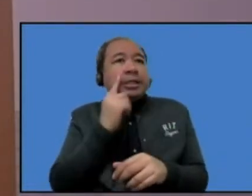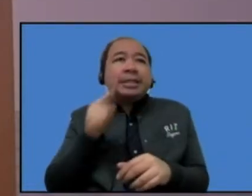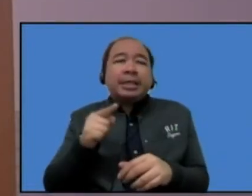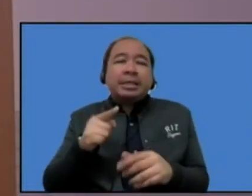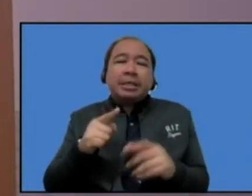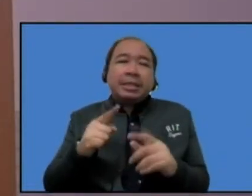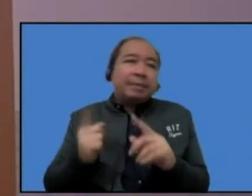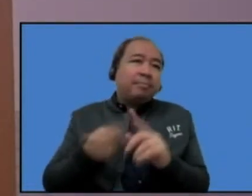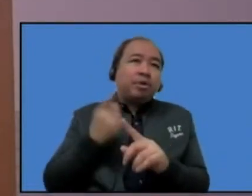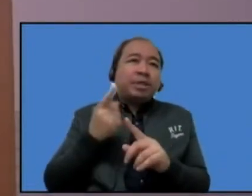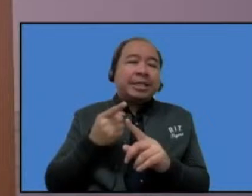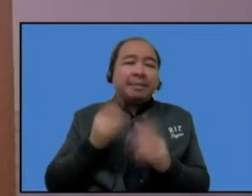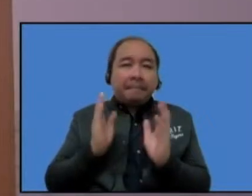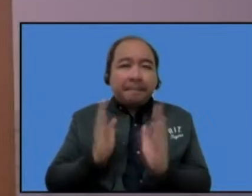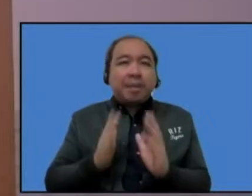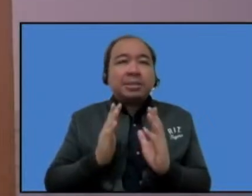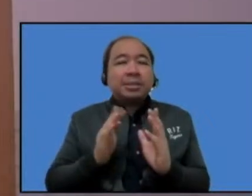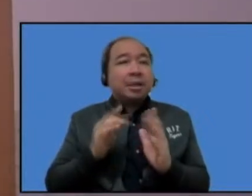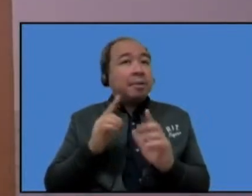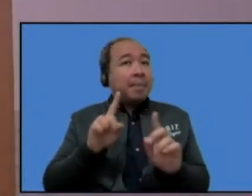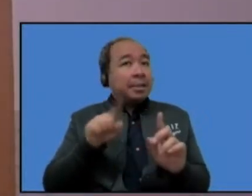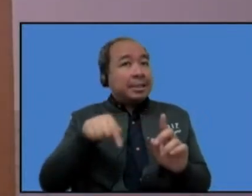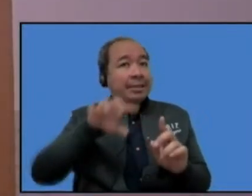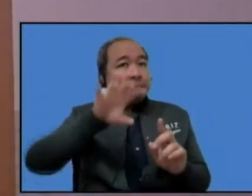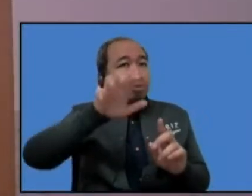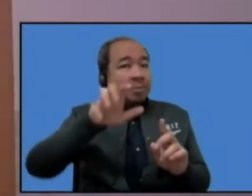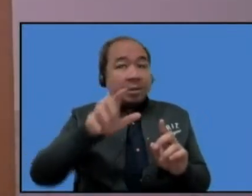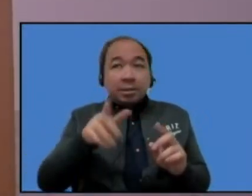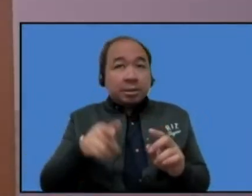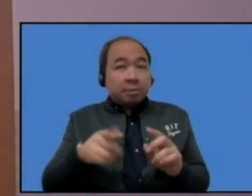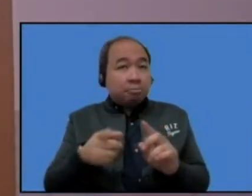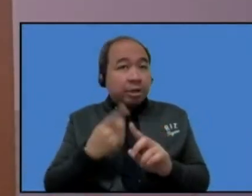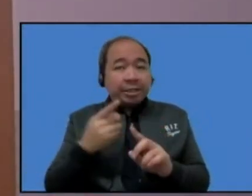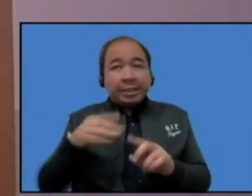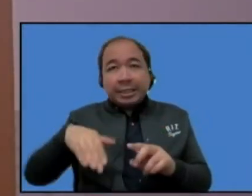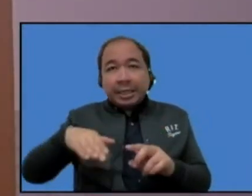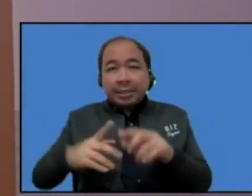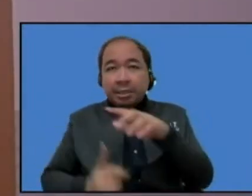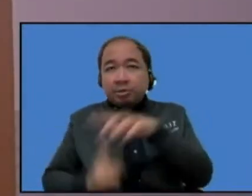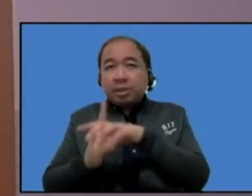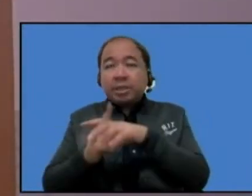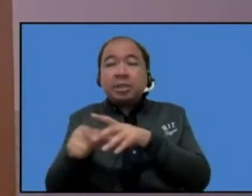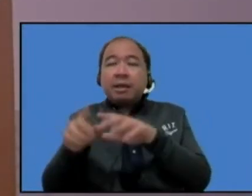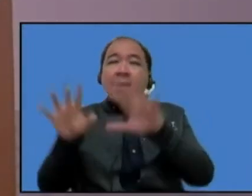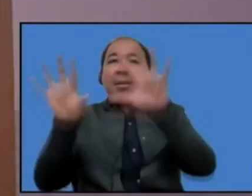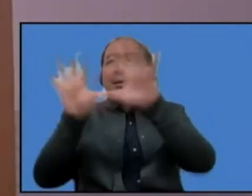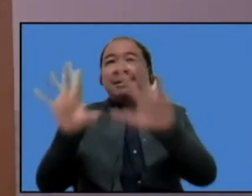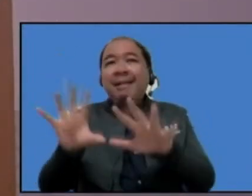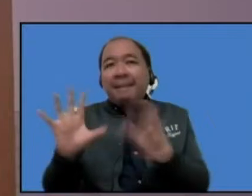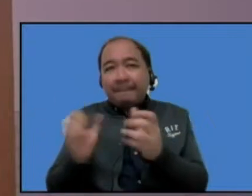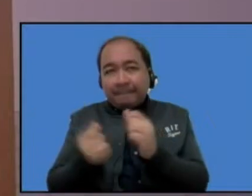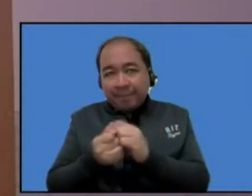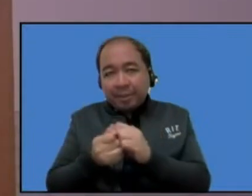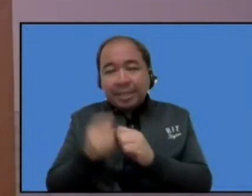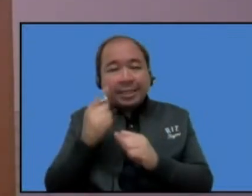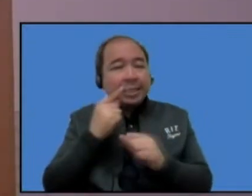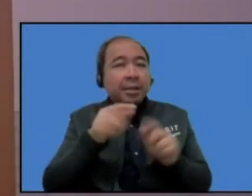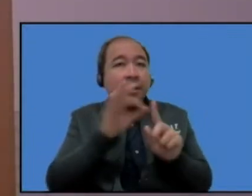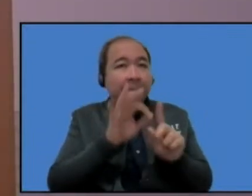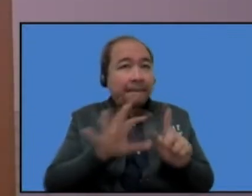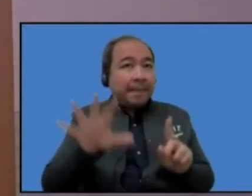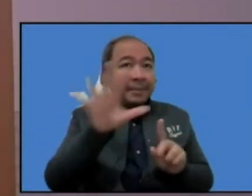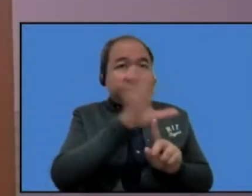say, however, a priority to the region that has not surfaced is that of climate. And I think our Pacific friends have carried this